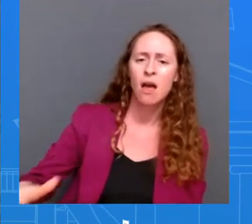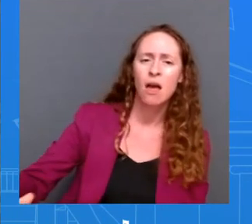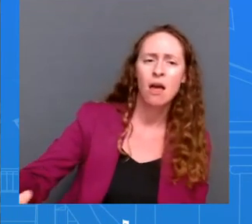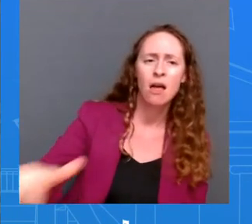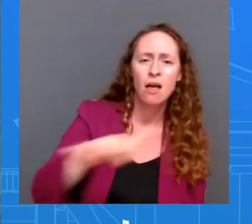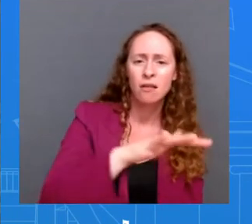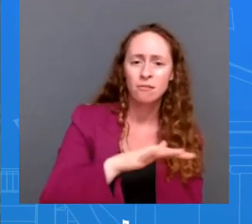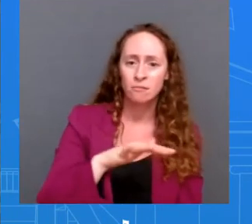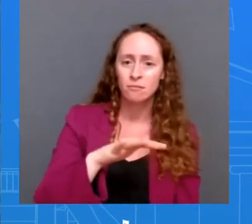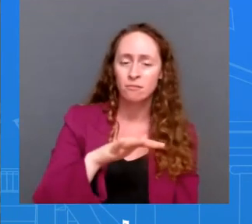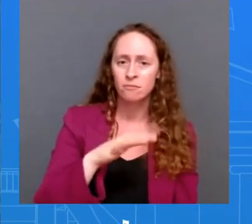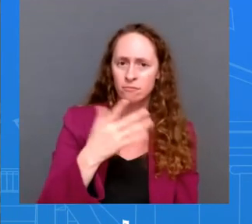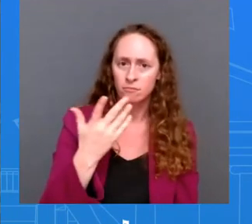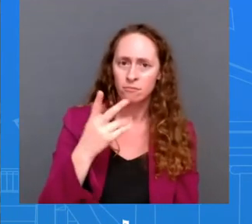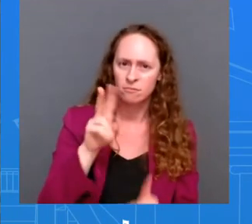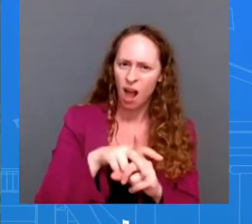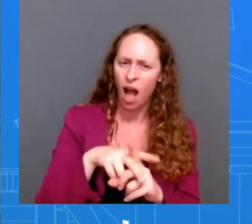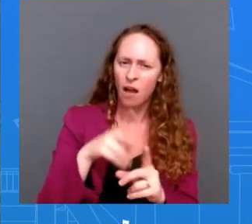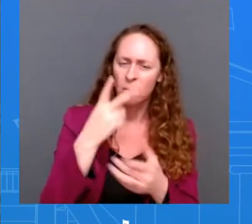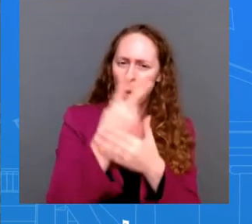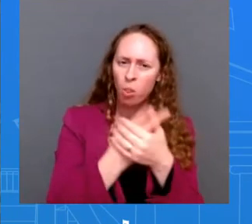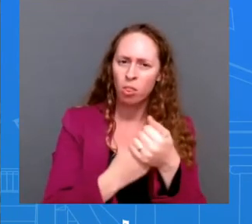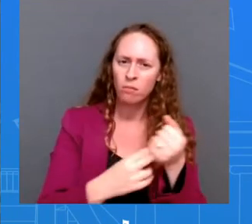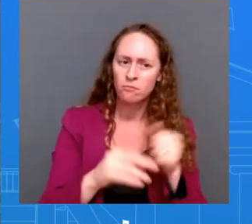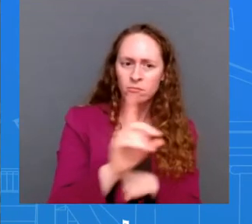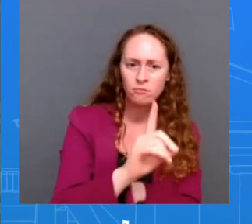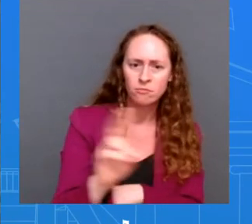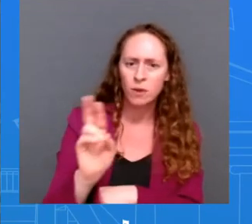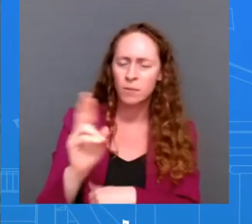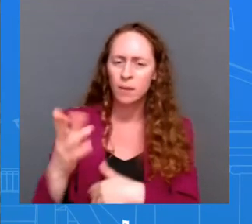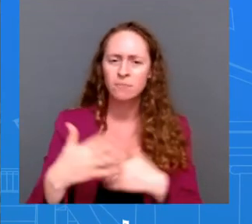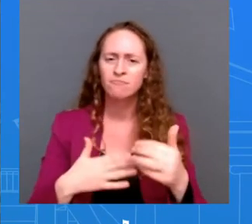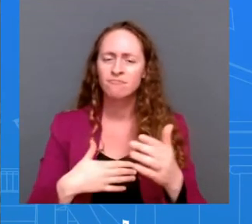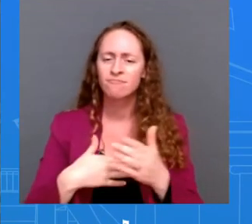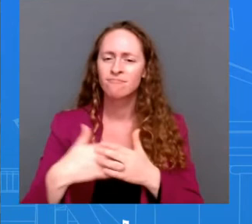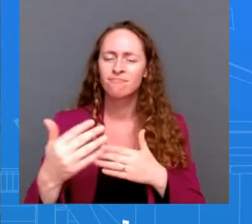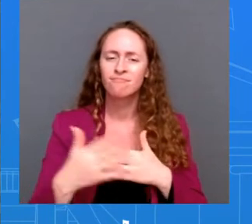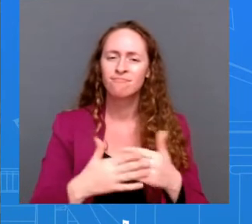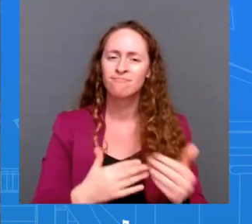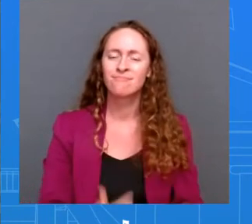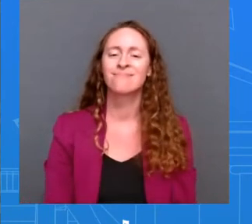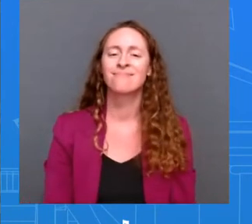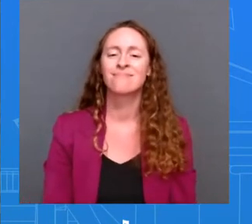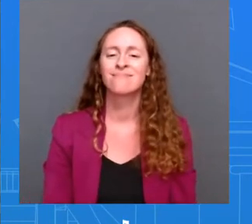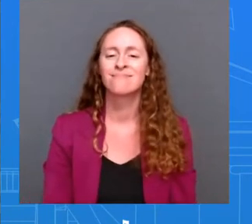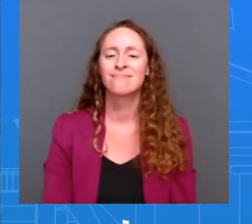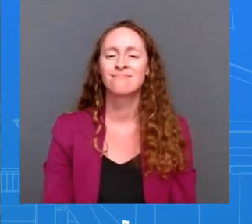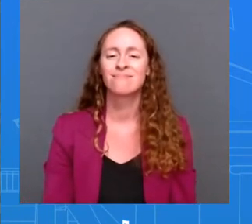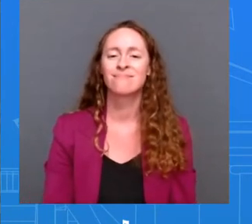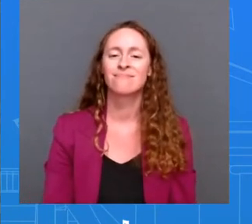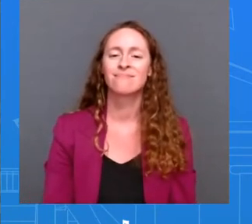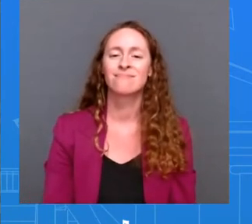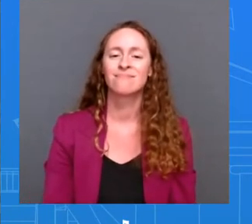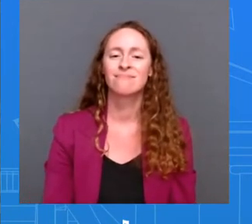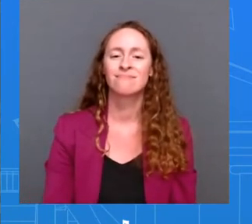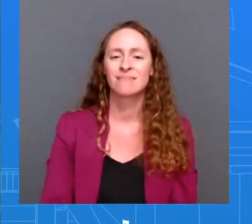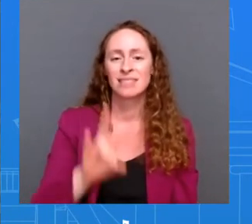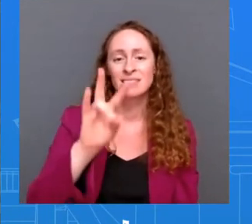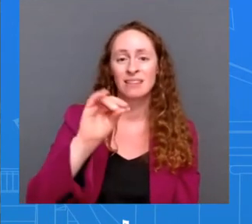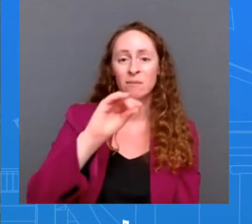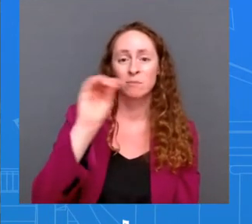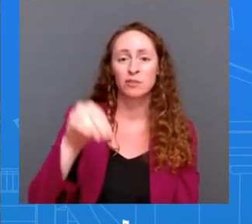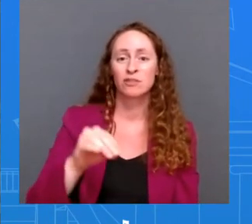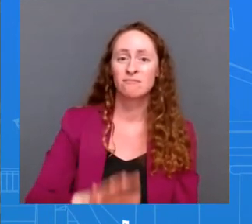yesterday. More than 70% of support for many components of that bill. And it's Republicans